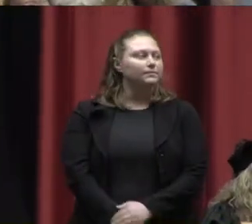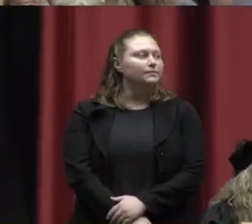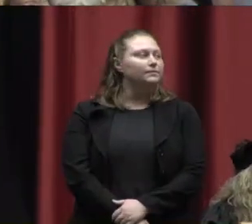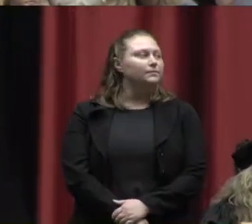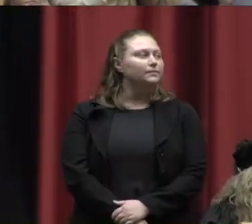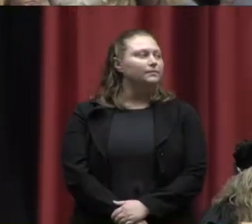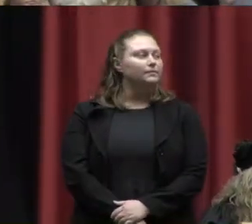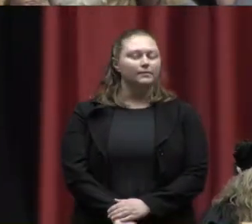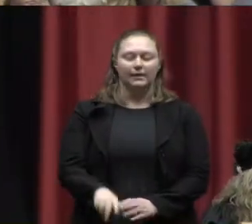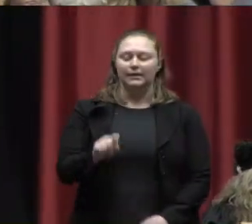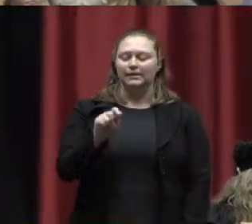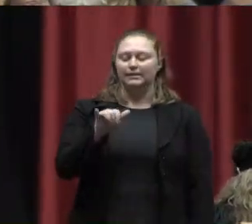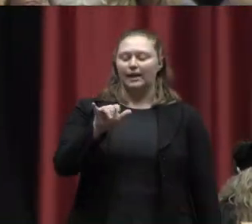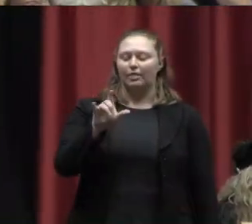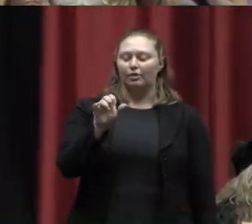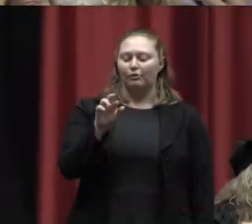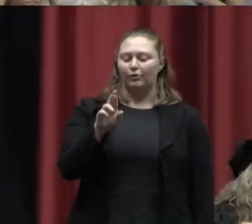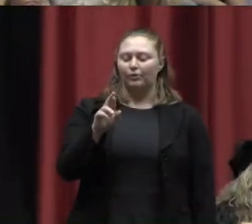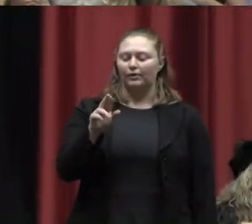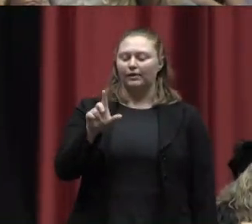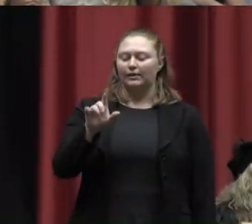Taylor Melendrez.